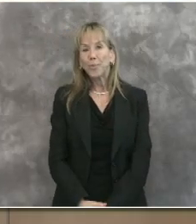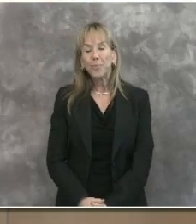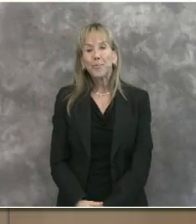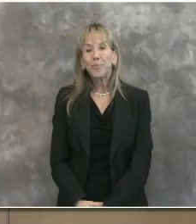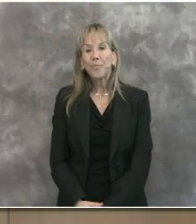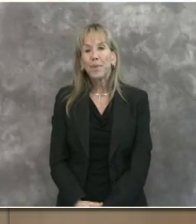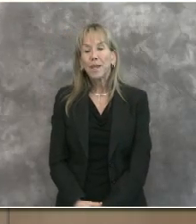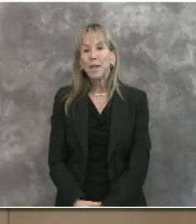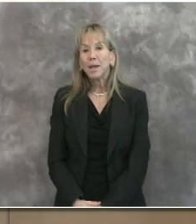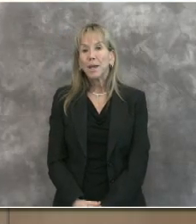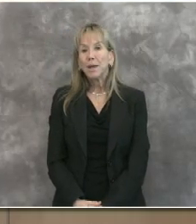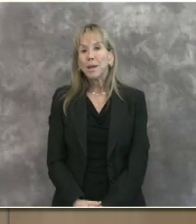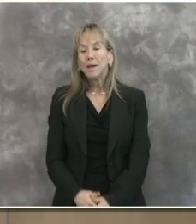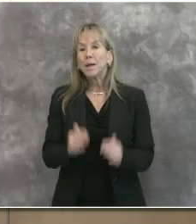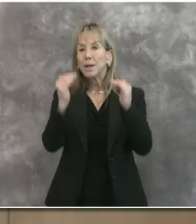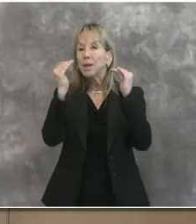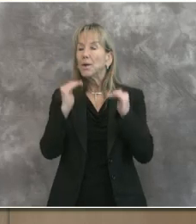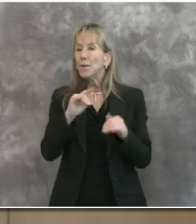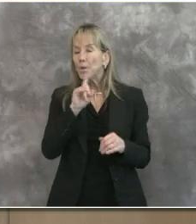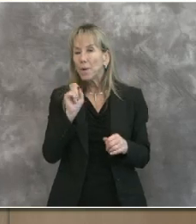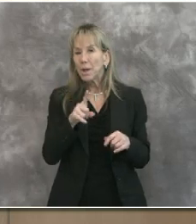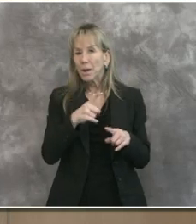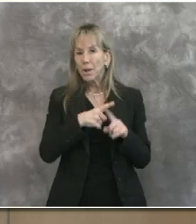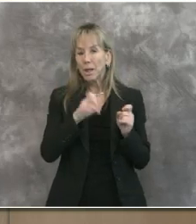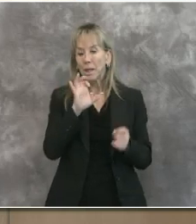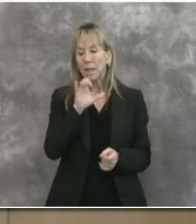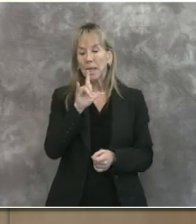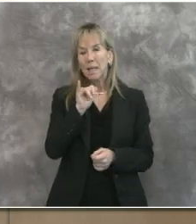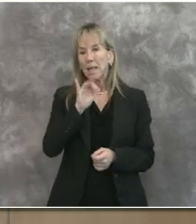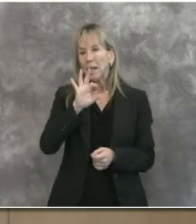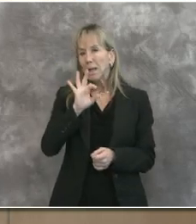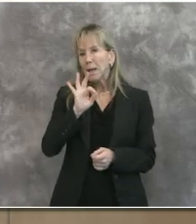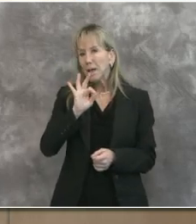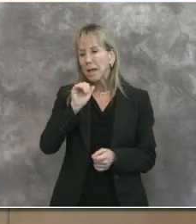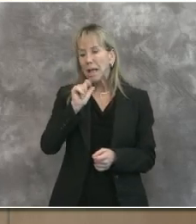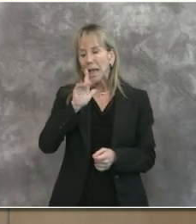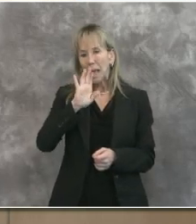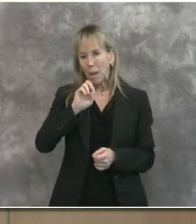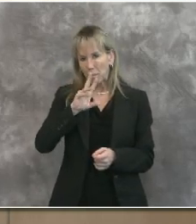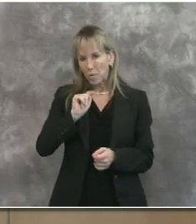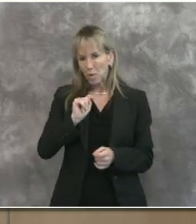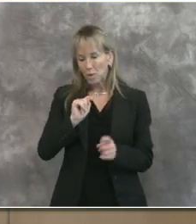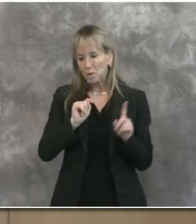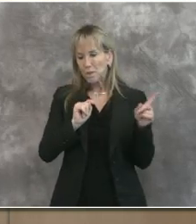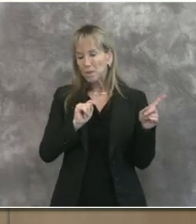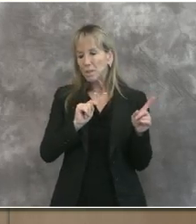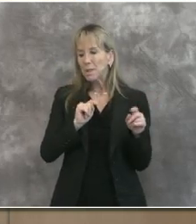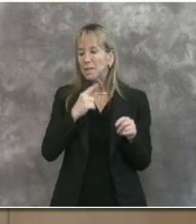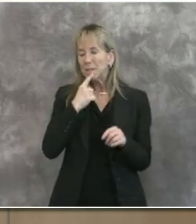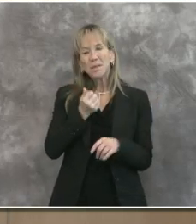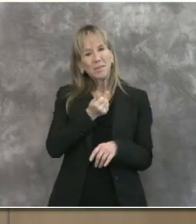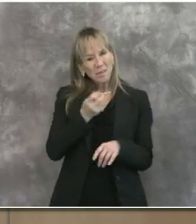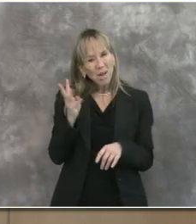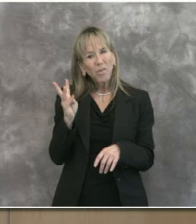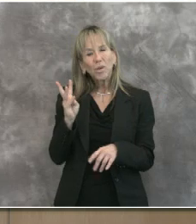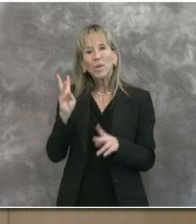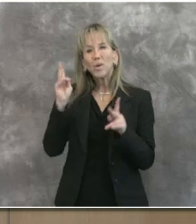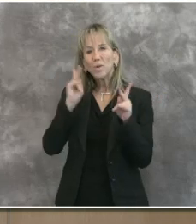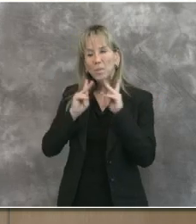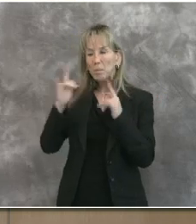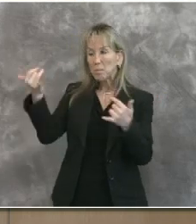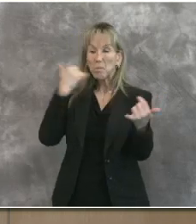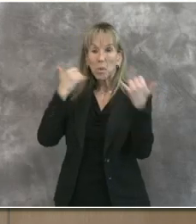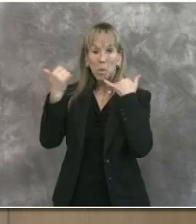All right, second question. Okay. Second question is from Cliff Albert, and he's from Kogo. We have received a couple of calls